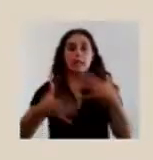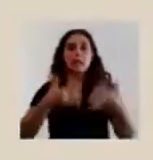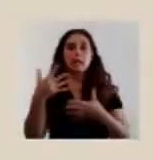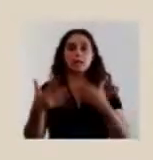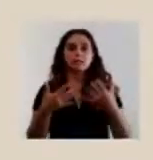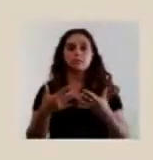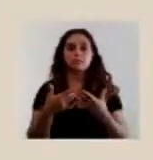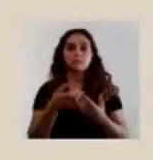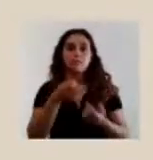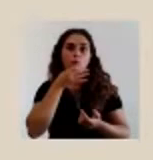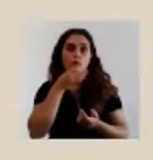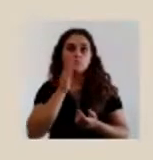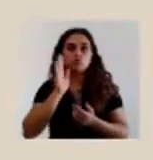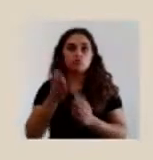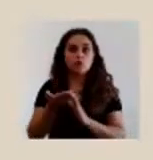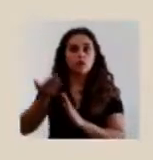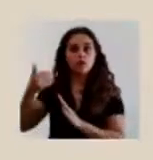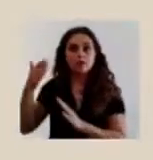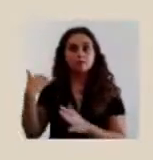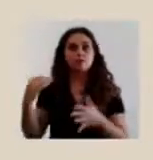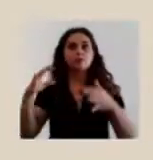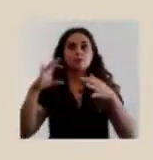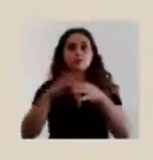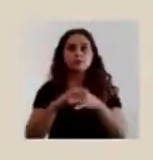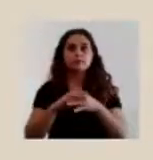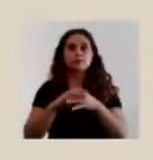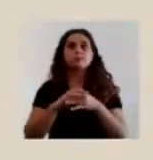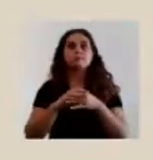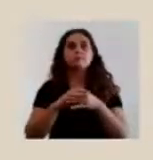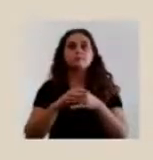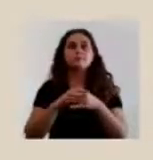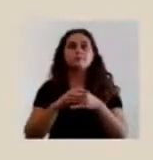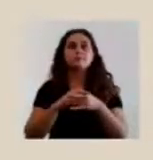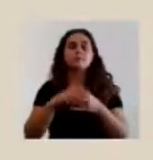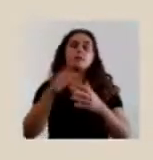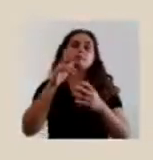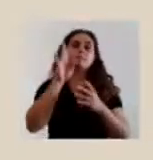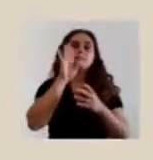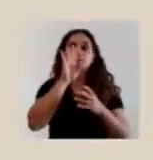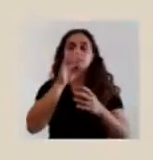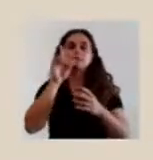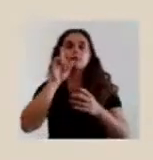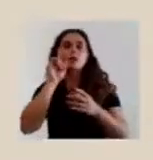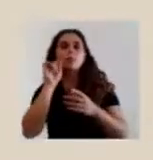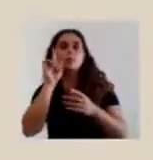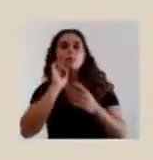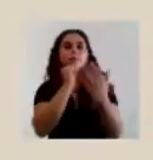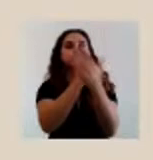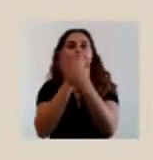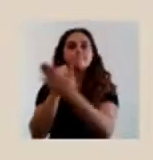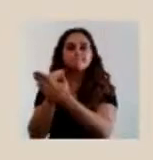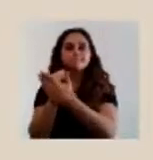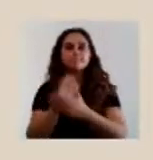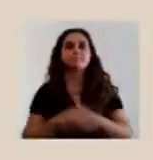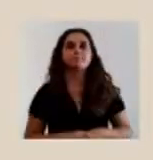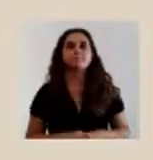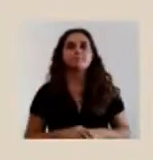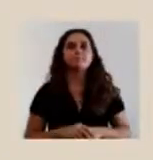also what we spoke about earlier regarding people's slowness in processing gender incongruent stereotypes.